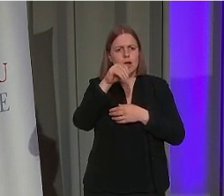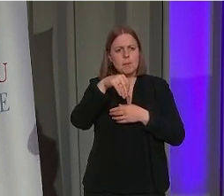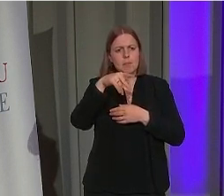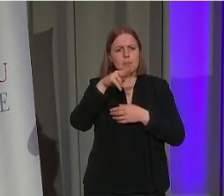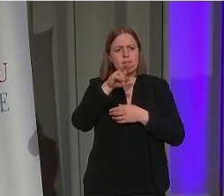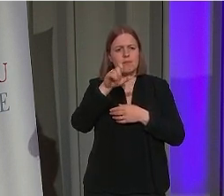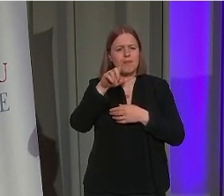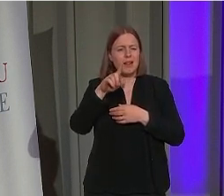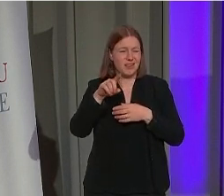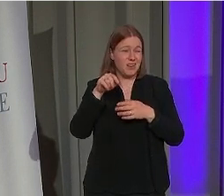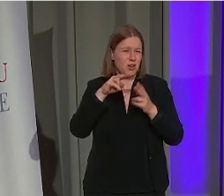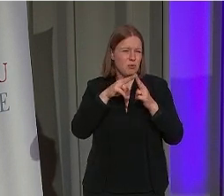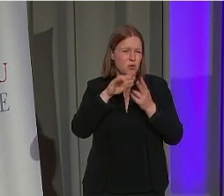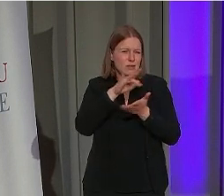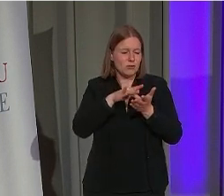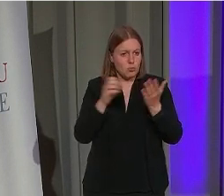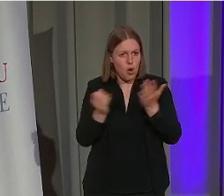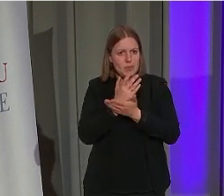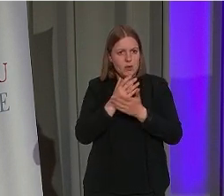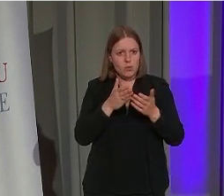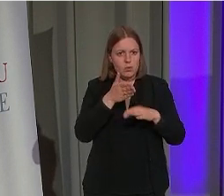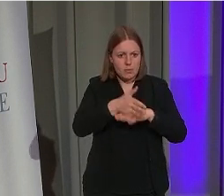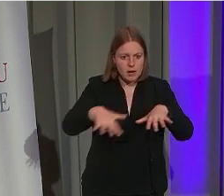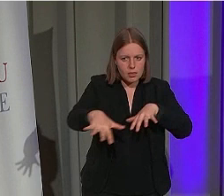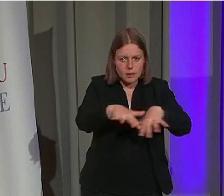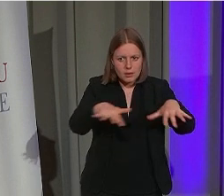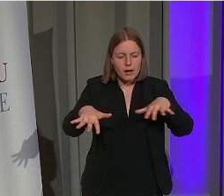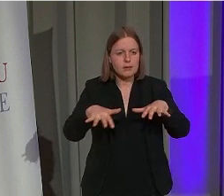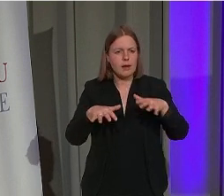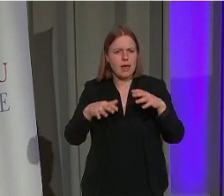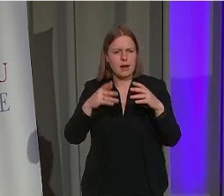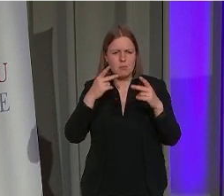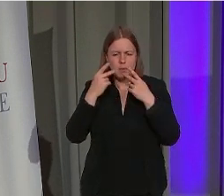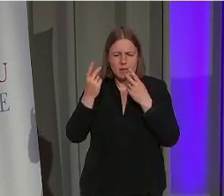domain, that was reorganized, and the designers